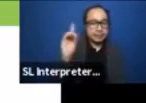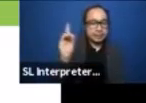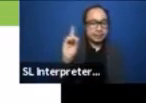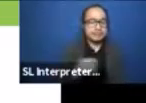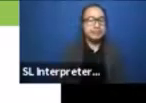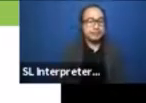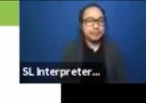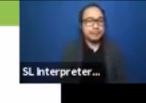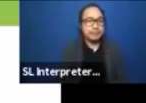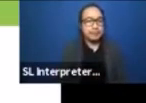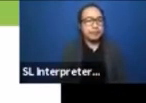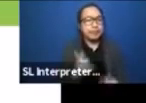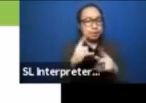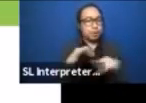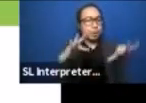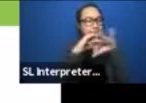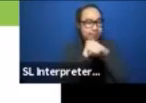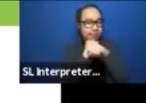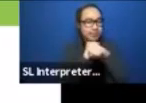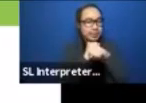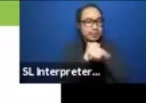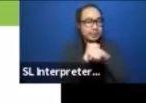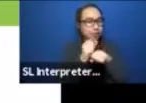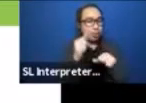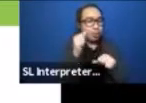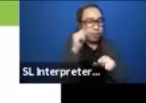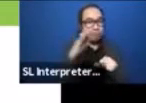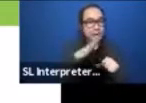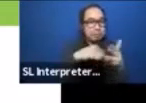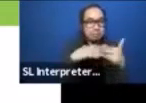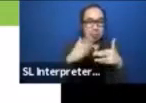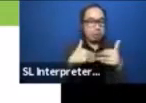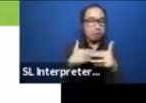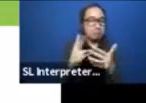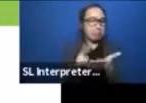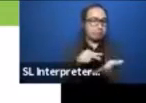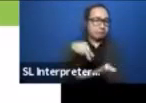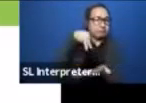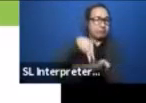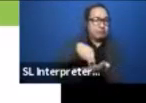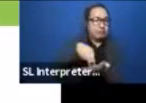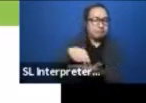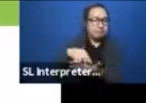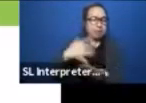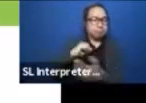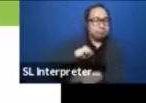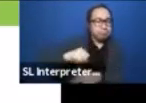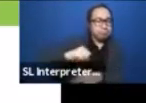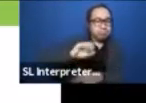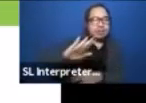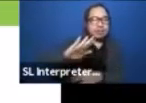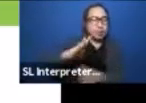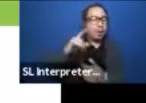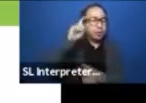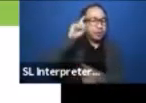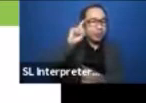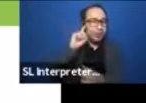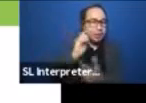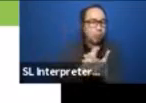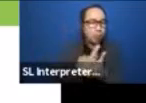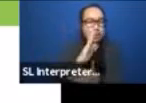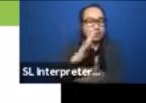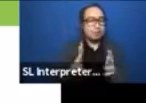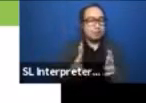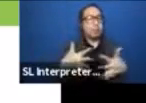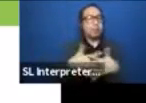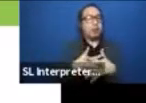So in summary, so women, despite asserting their sexual rights and reproductive rights, a considerable number of them are battered and sexually